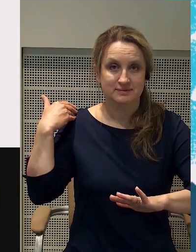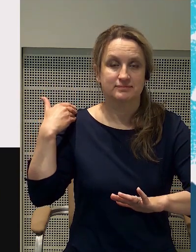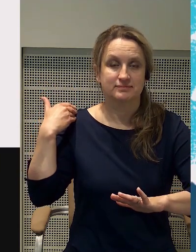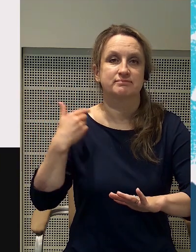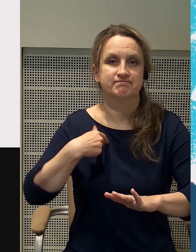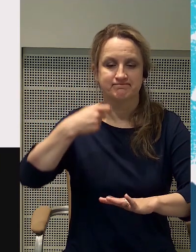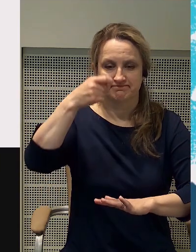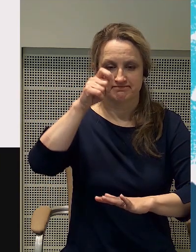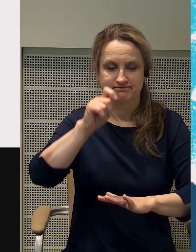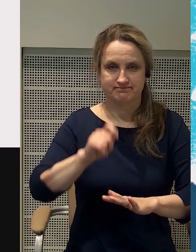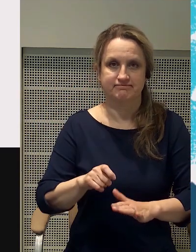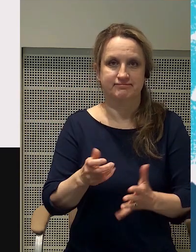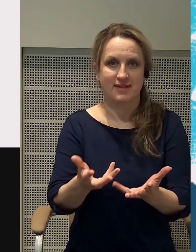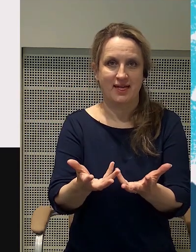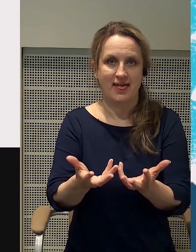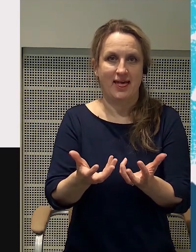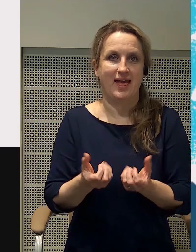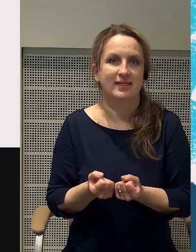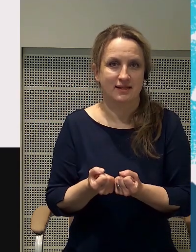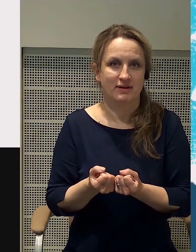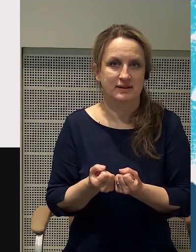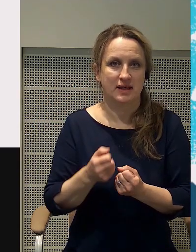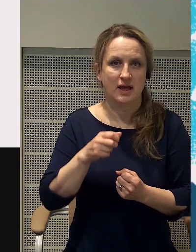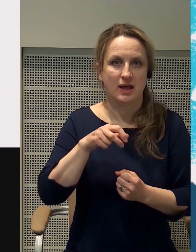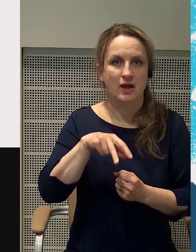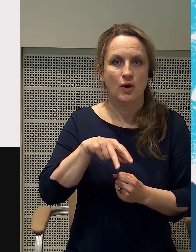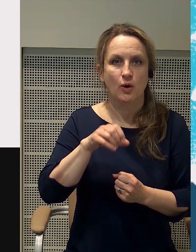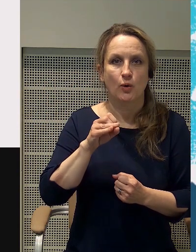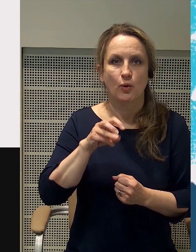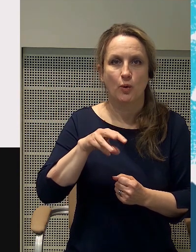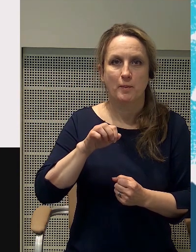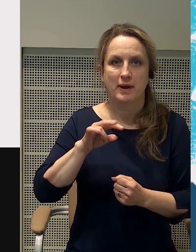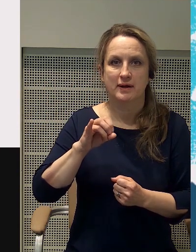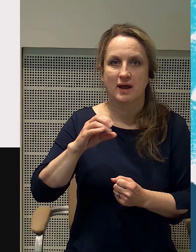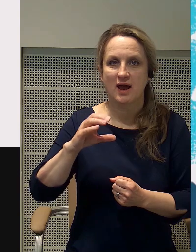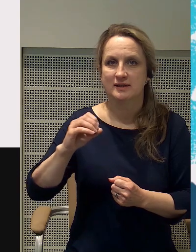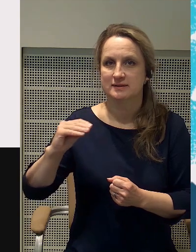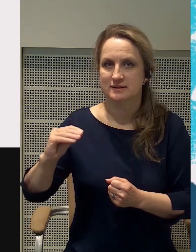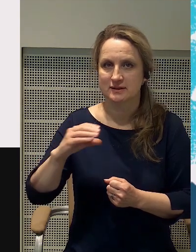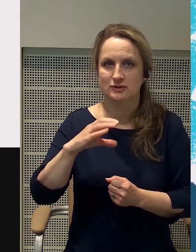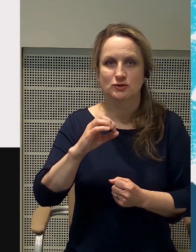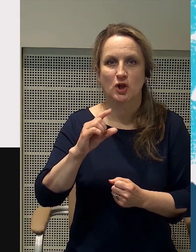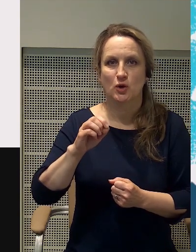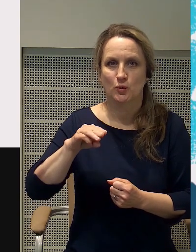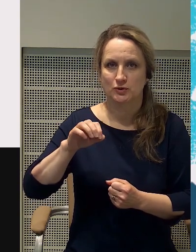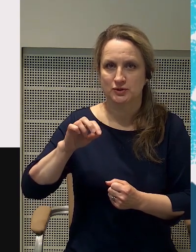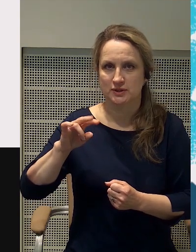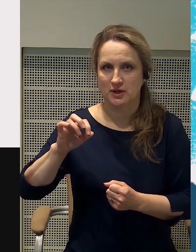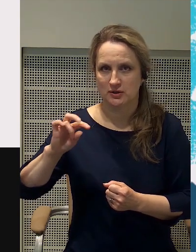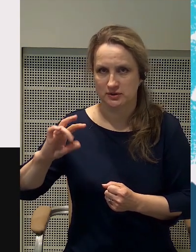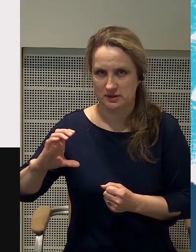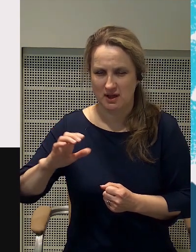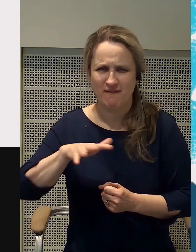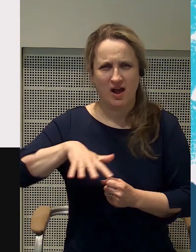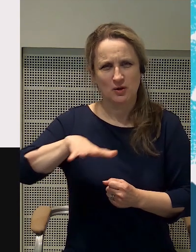groups across different activities in the research and drug development. So our mission is to